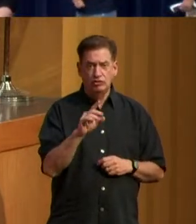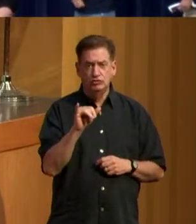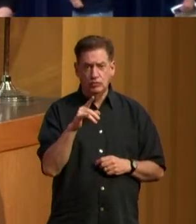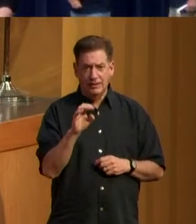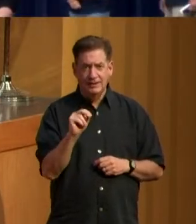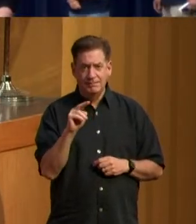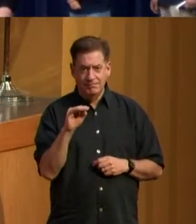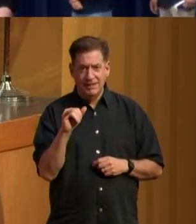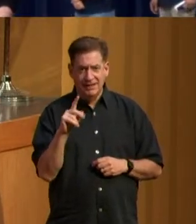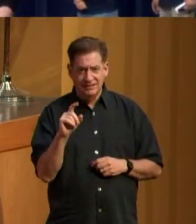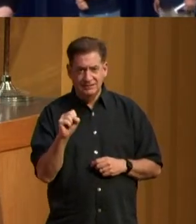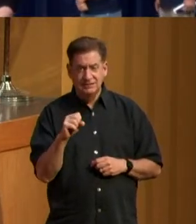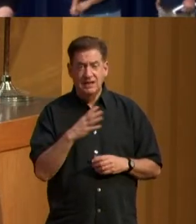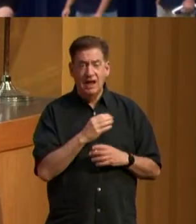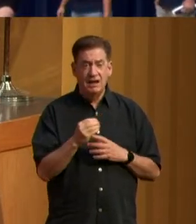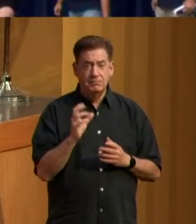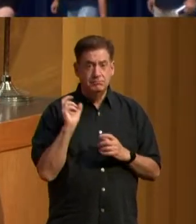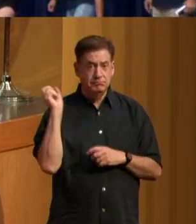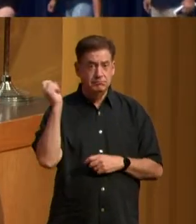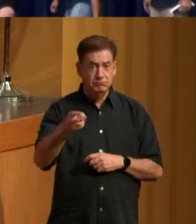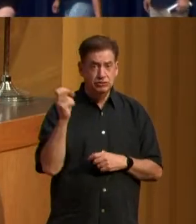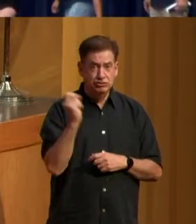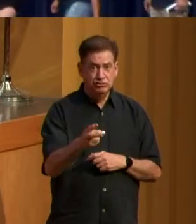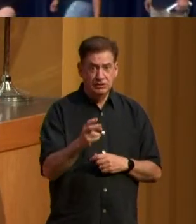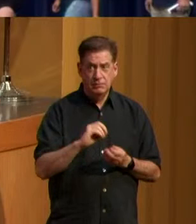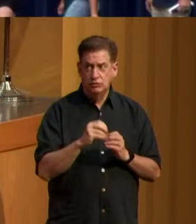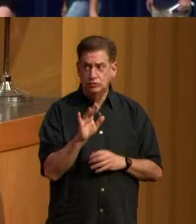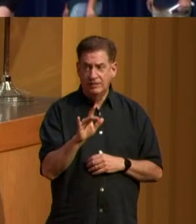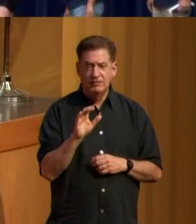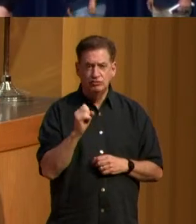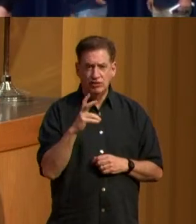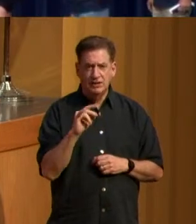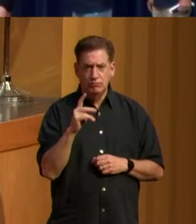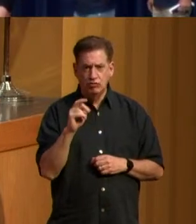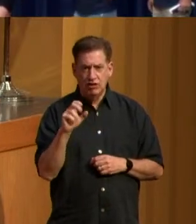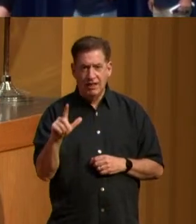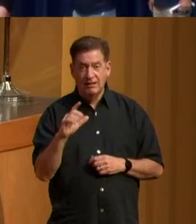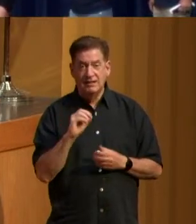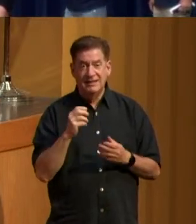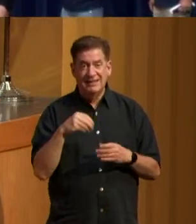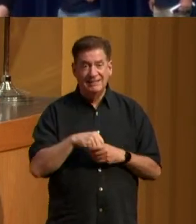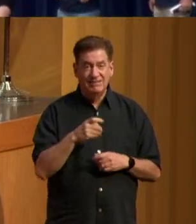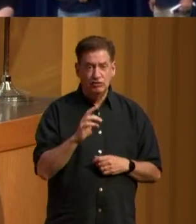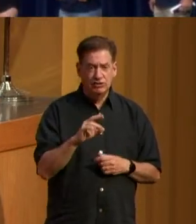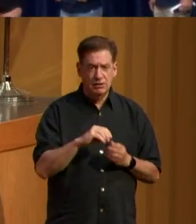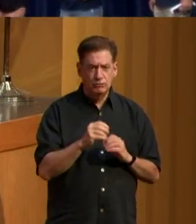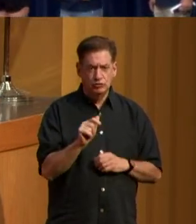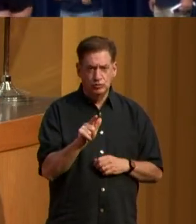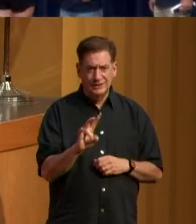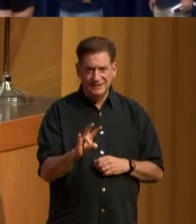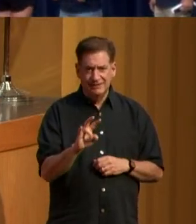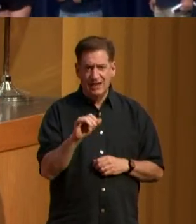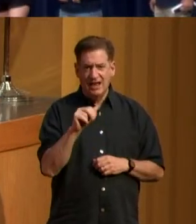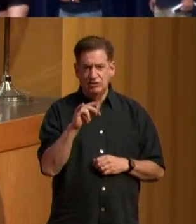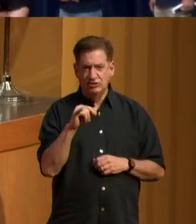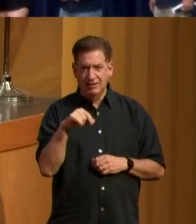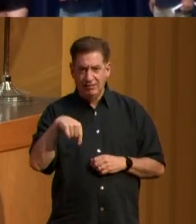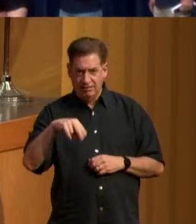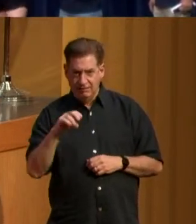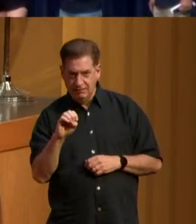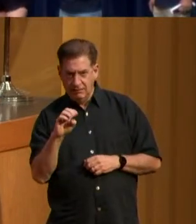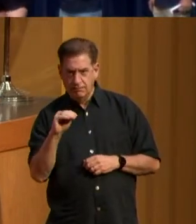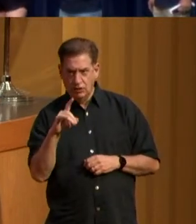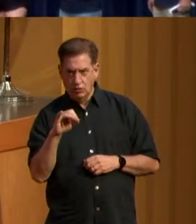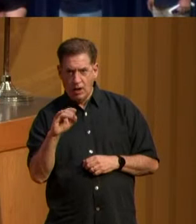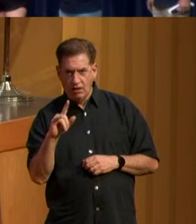Malice. Pitcher number 25, Serenity Burrell. Infielder number 27, Angelique Aguayo. Infielder